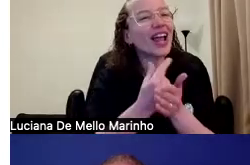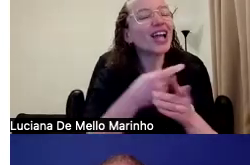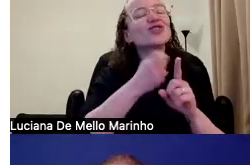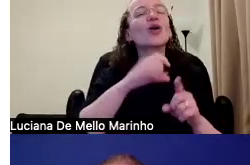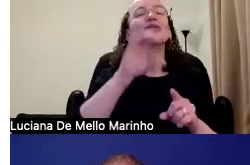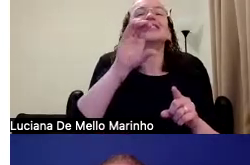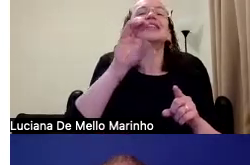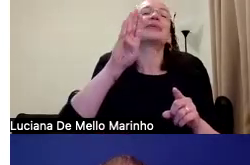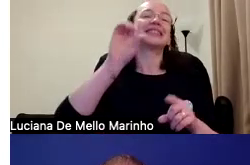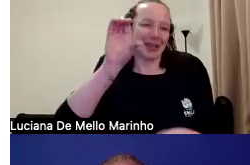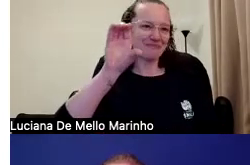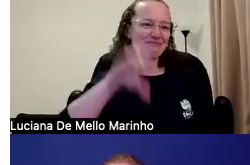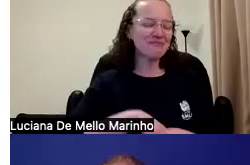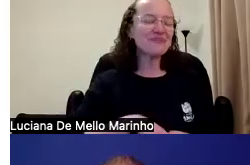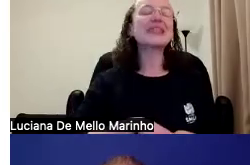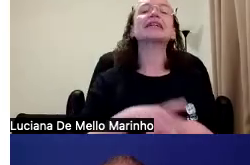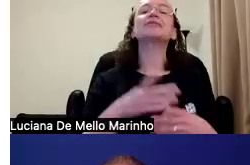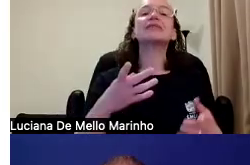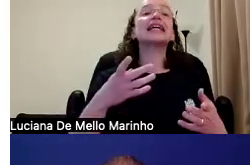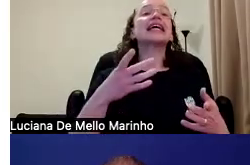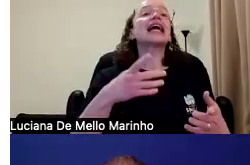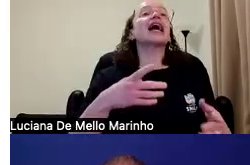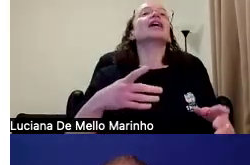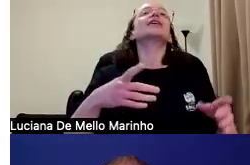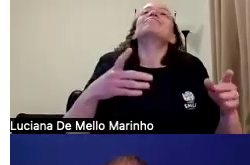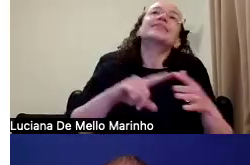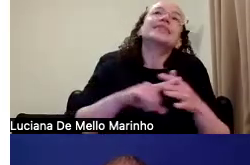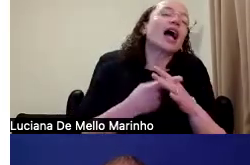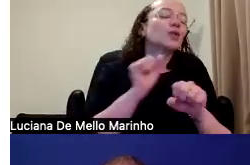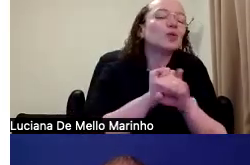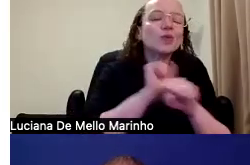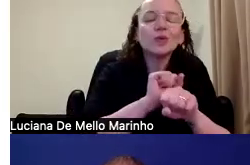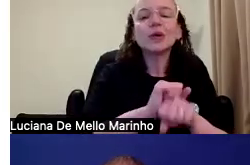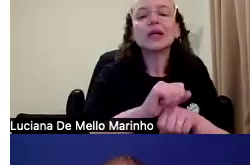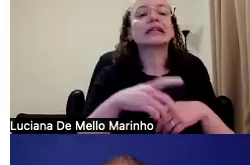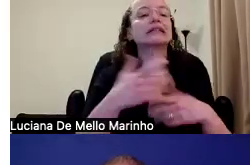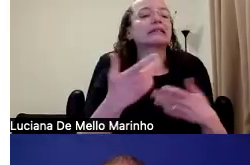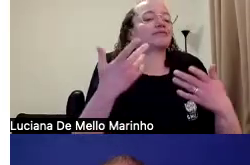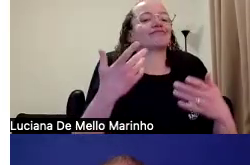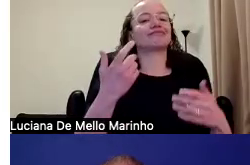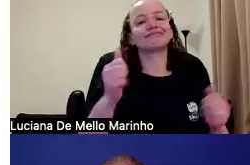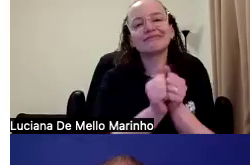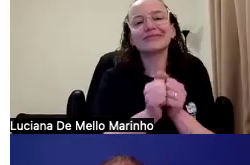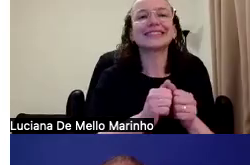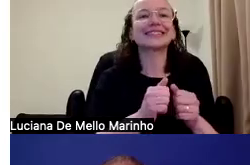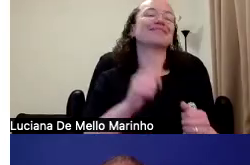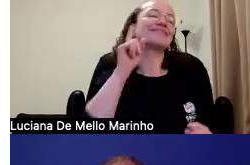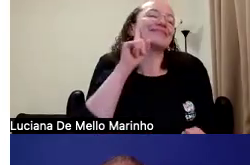dental hygienist. So I went from a CBC. And so I started